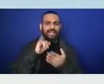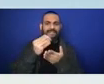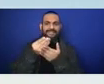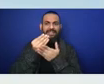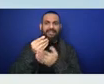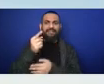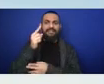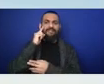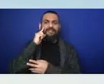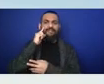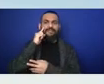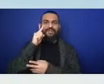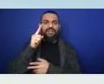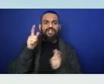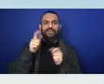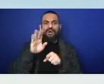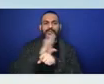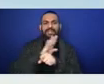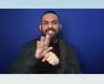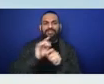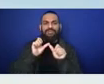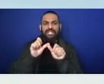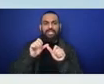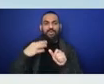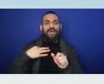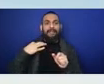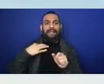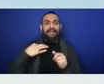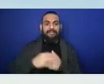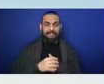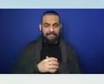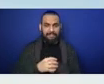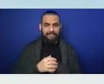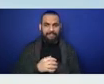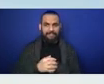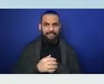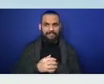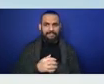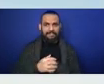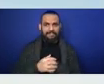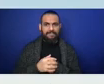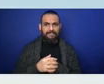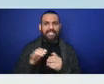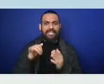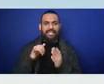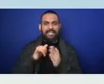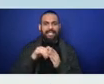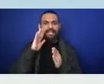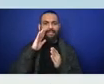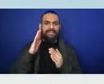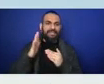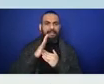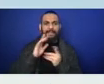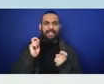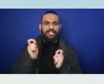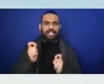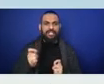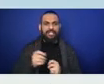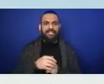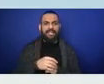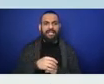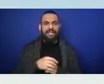with the regulations from the SBA. I don't foresee any changes on those rules except the deadline